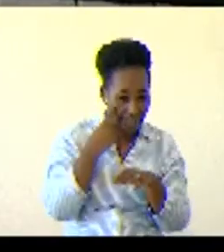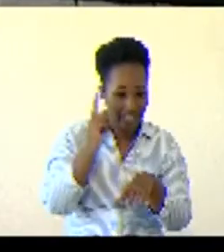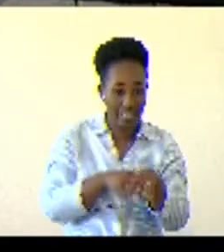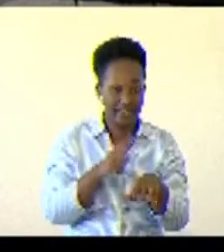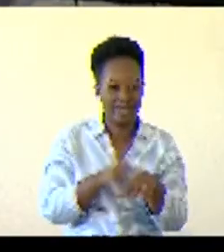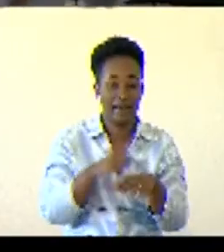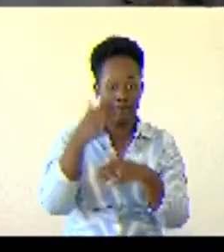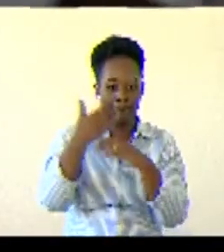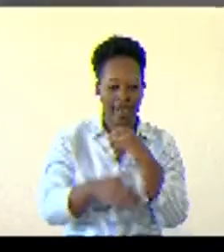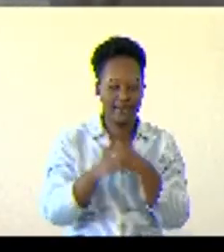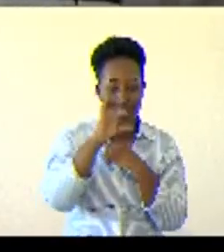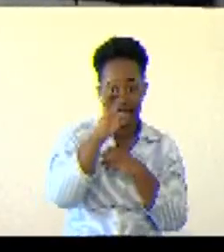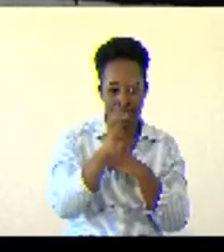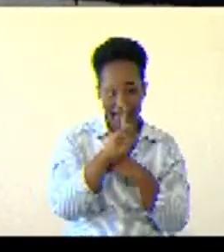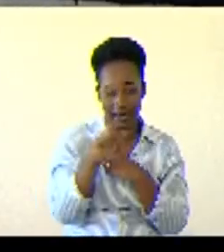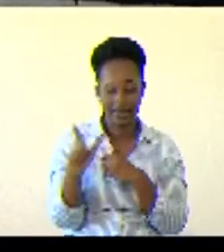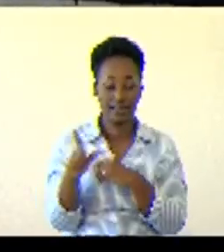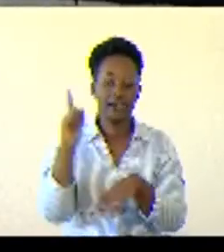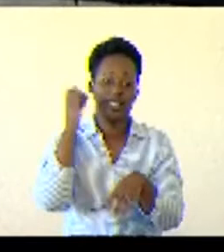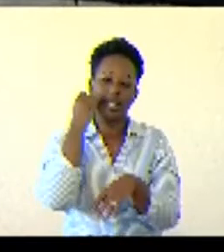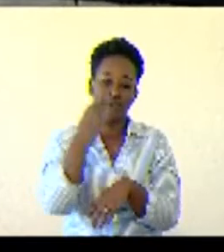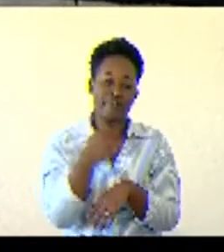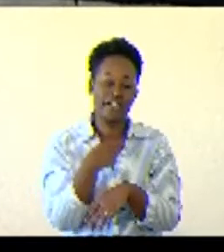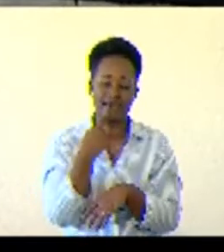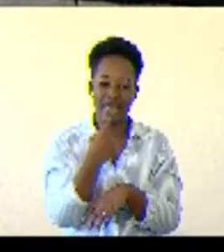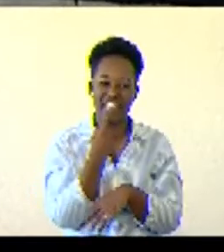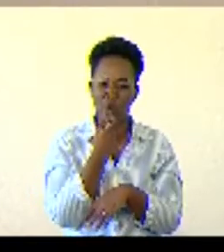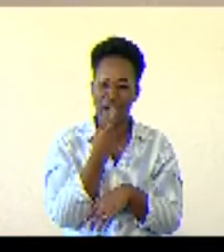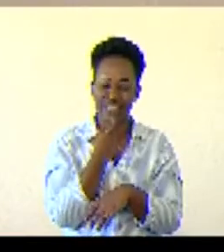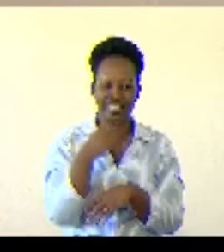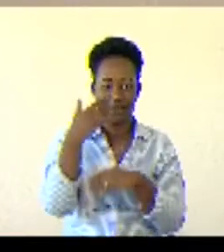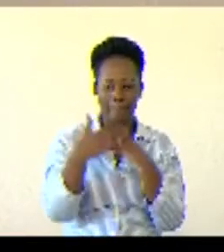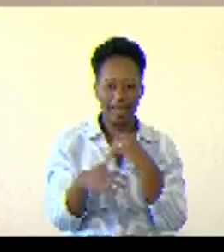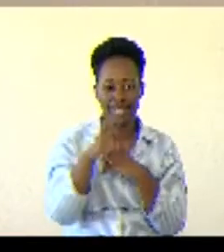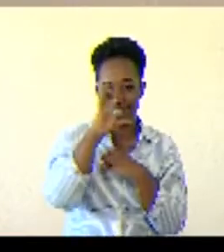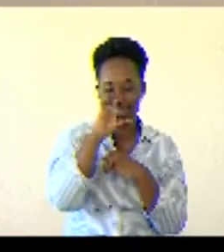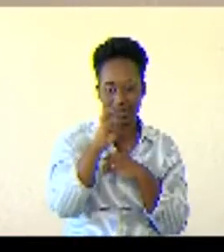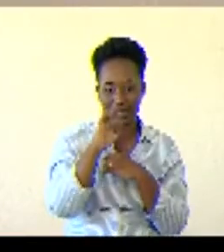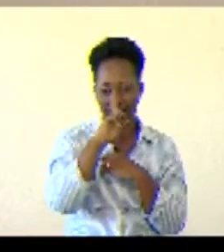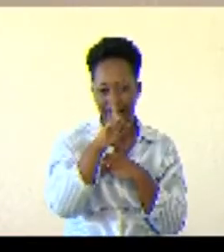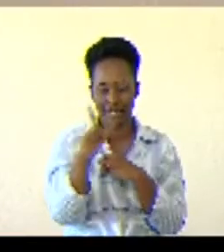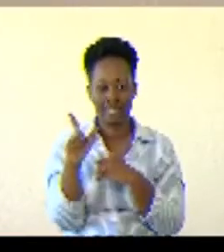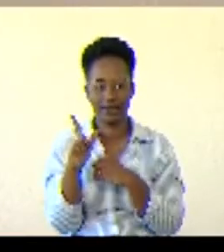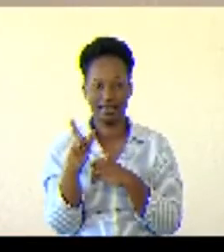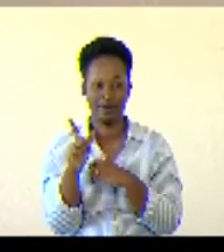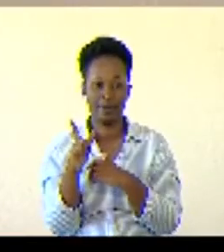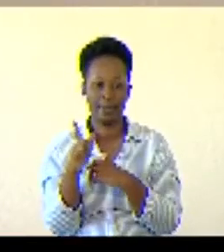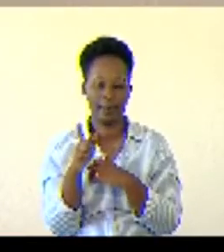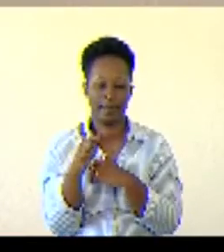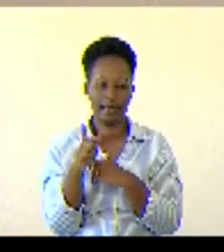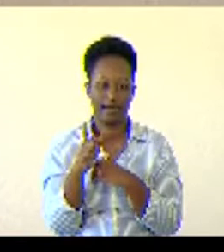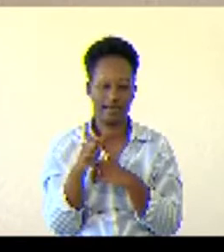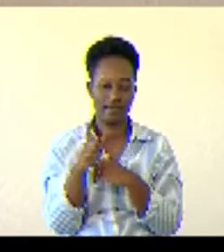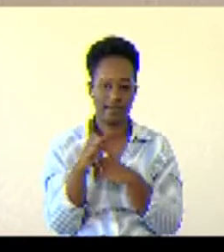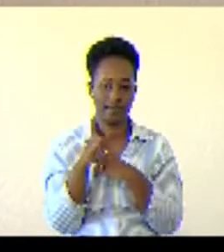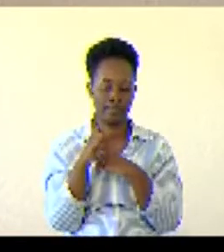are found in white blood cells. If I say white blood cells, this is commonly found in white blood cells. You know